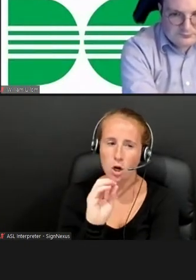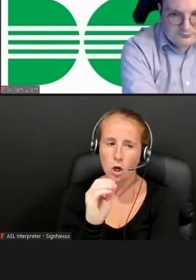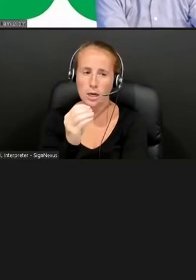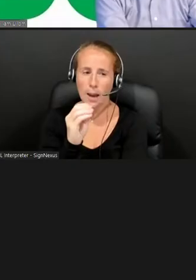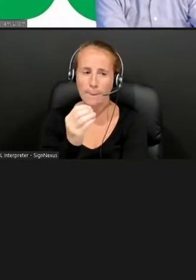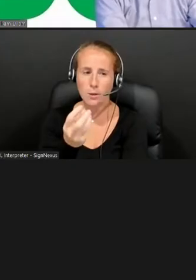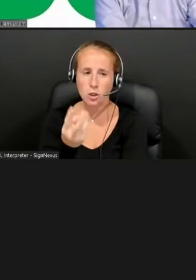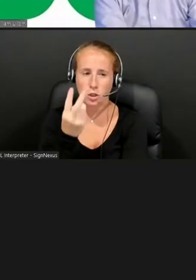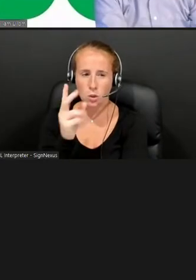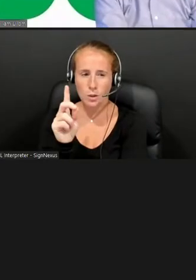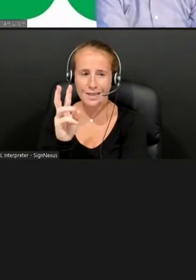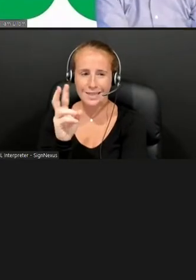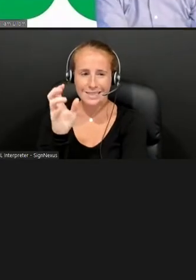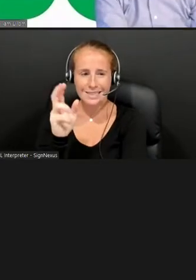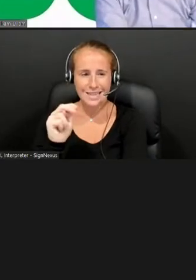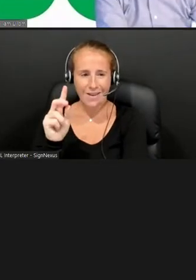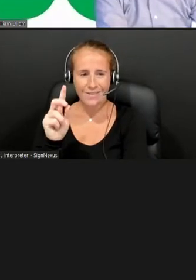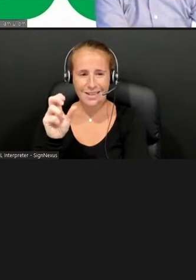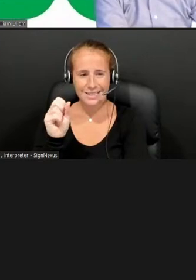Devin desser